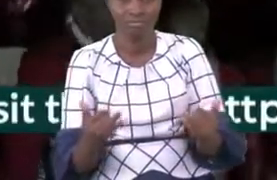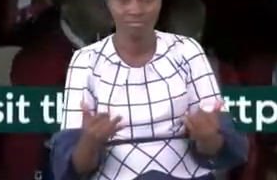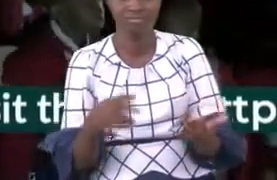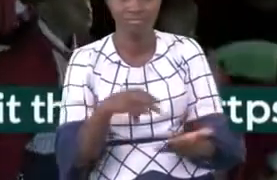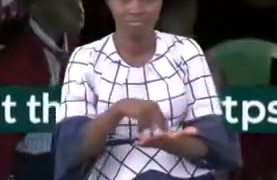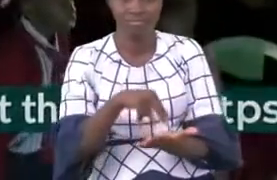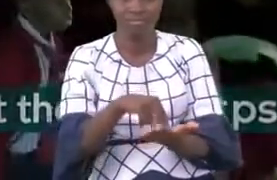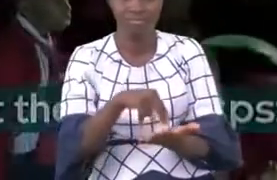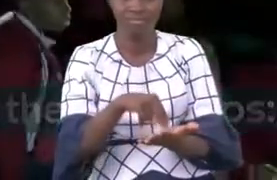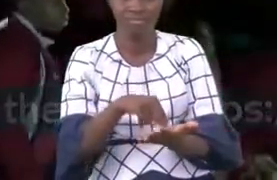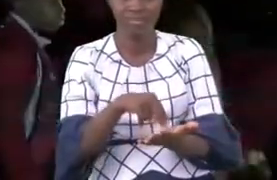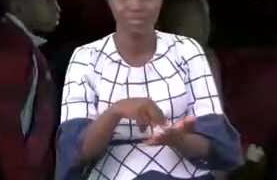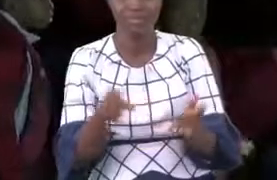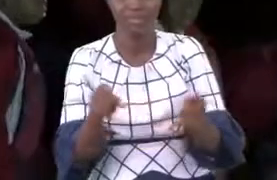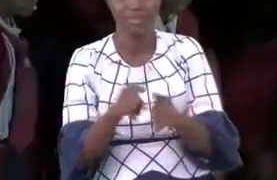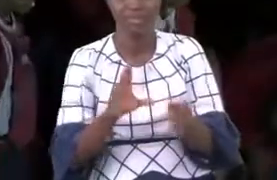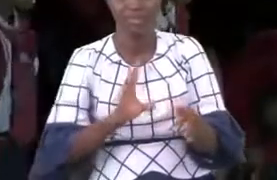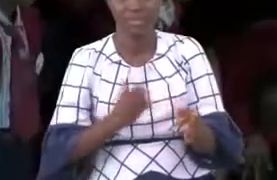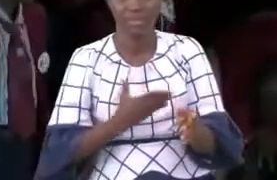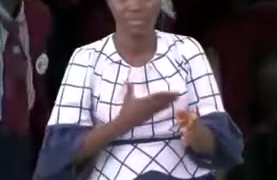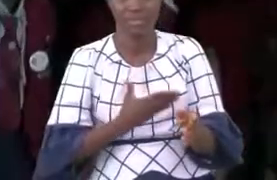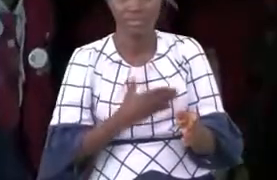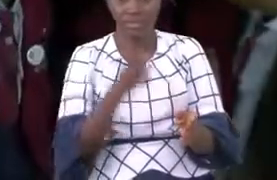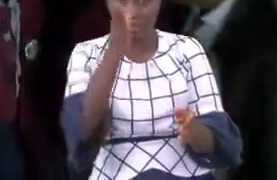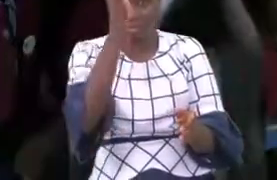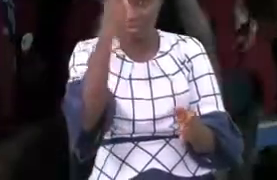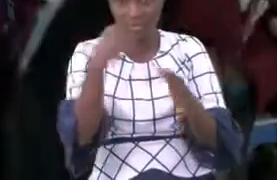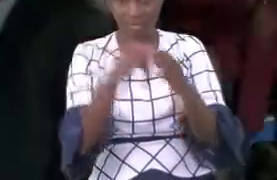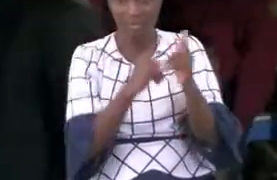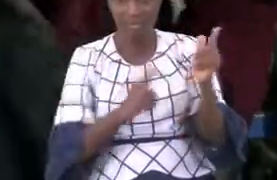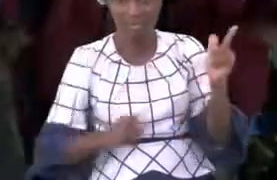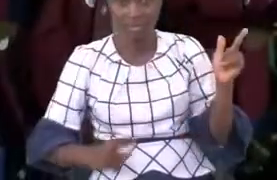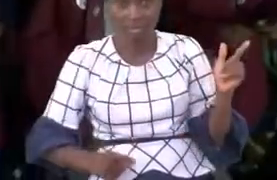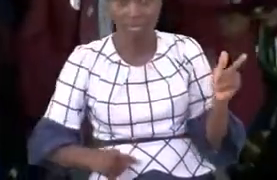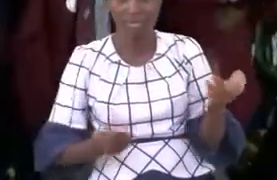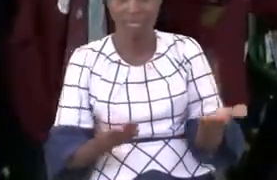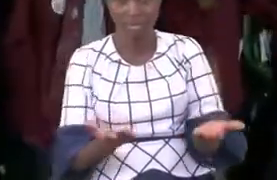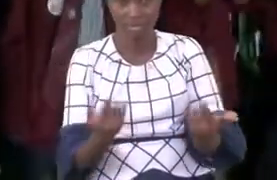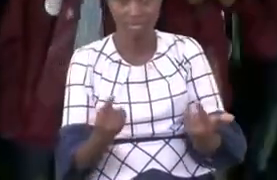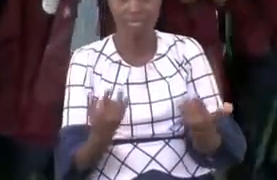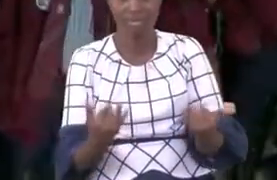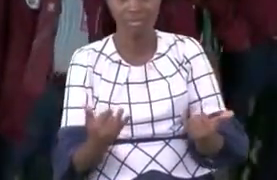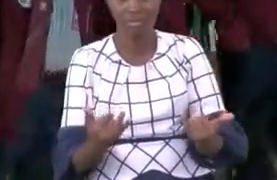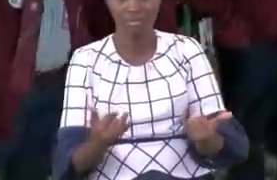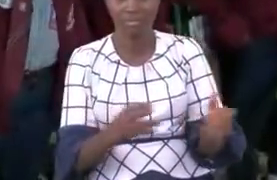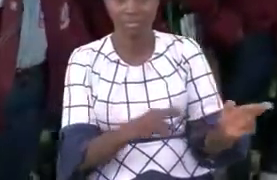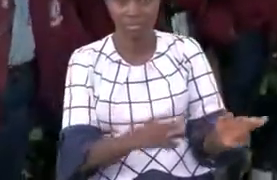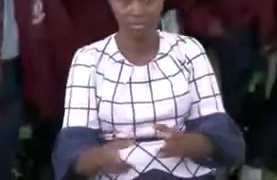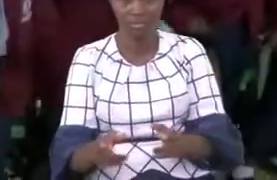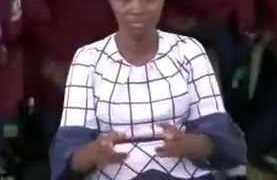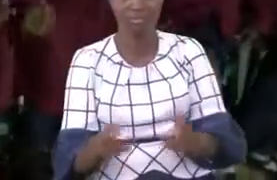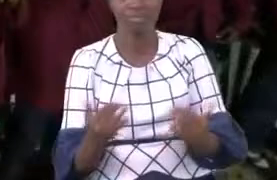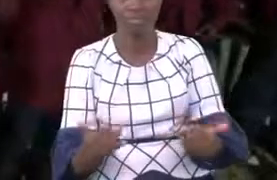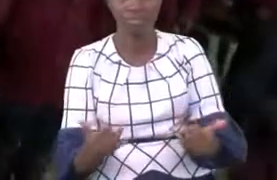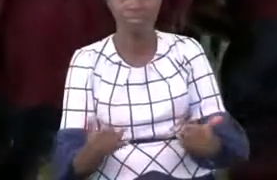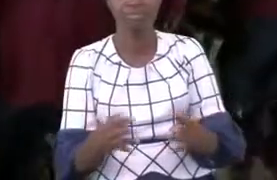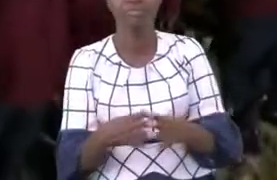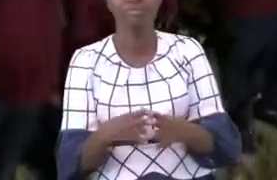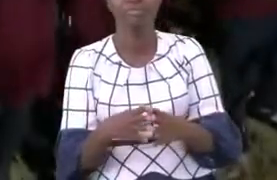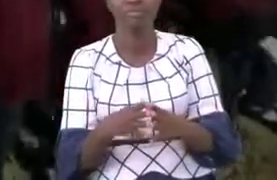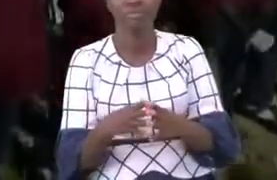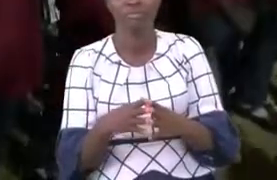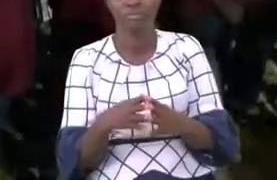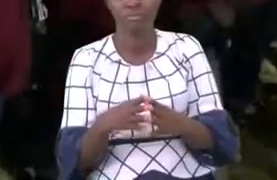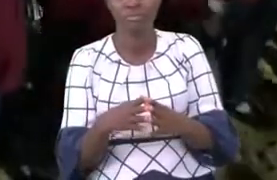comes up now? Get ready to catch your miracle. one by one. Say one by